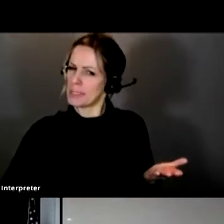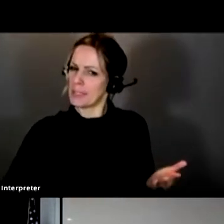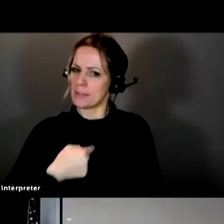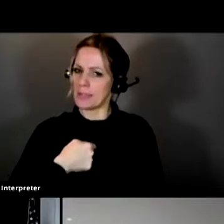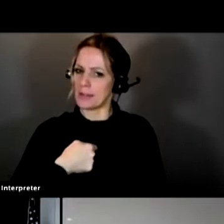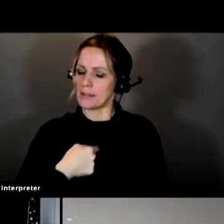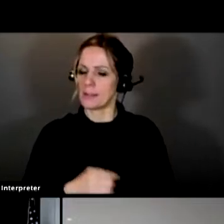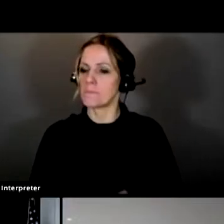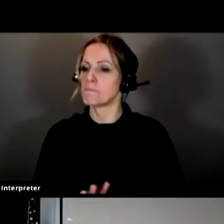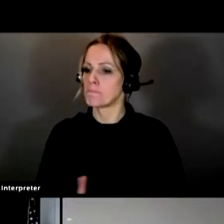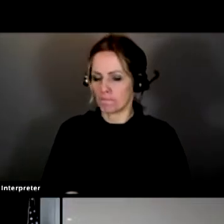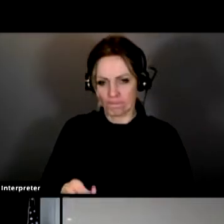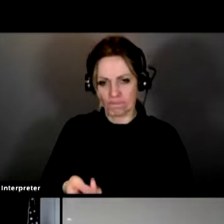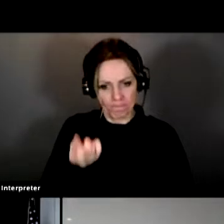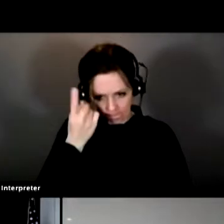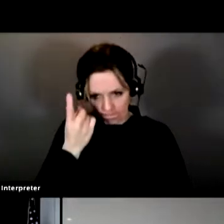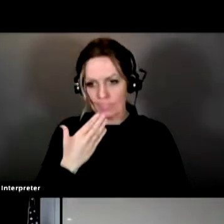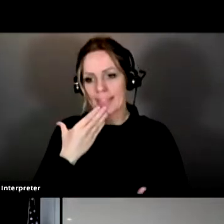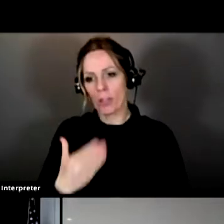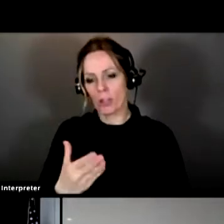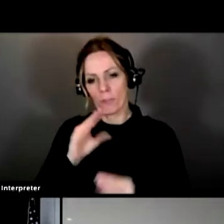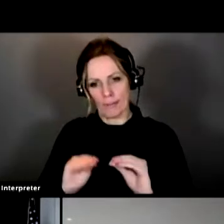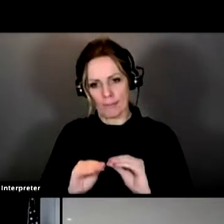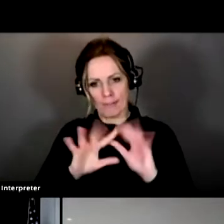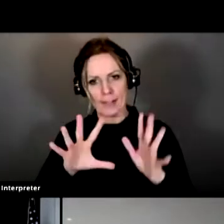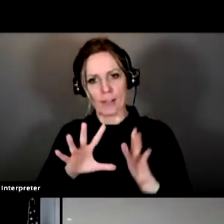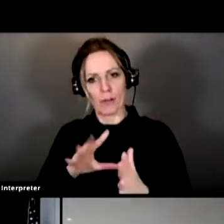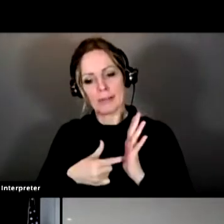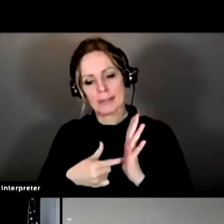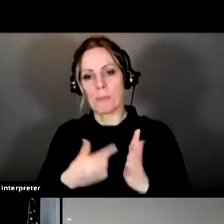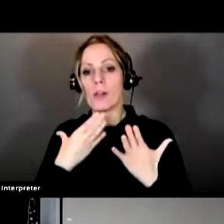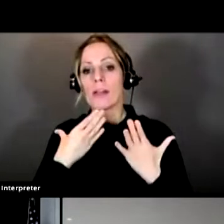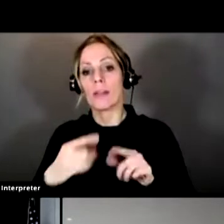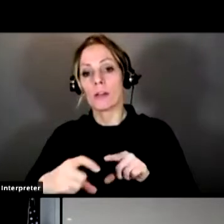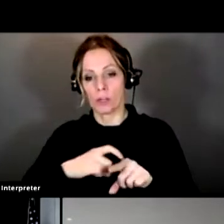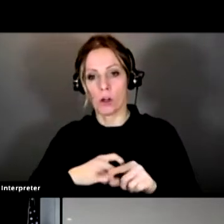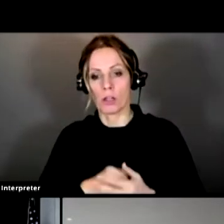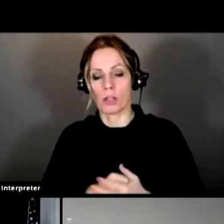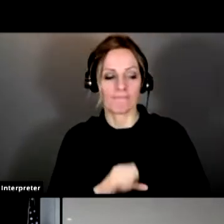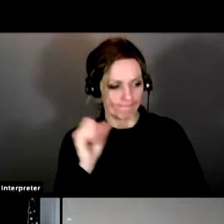that concrete example, and thanks for calling. Appreciate it.